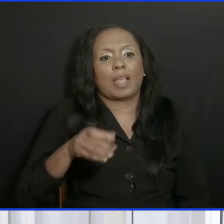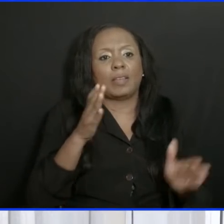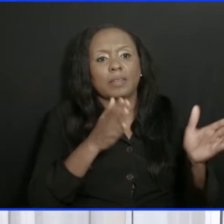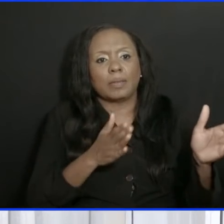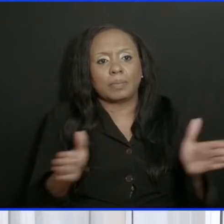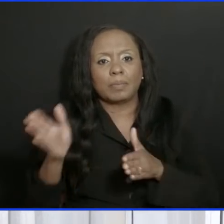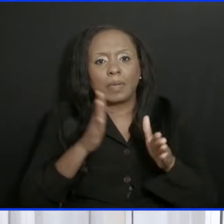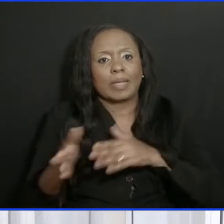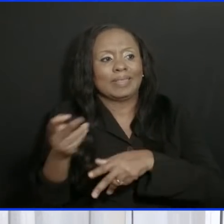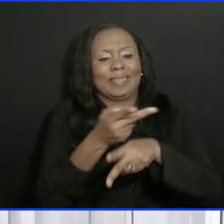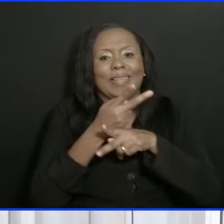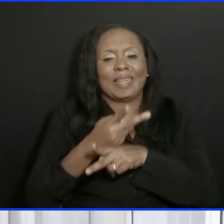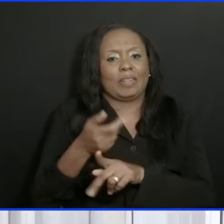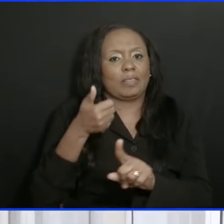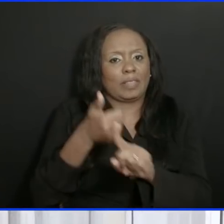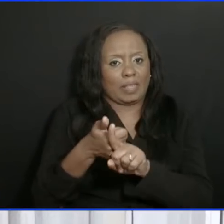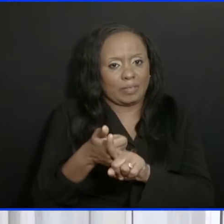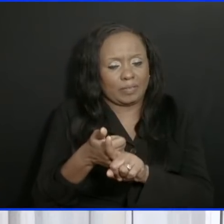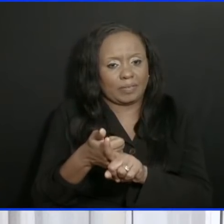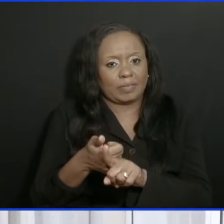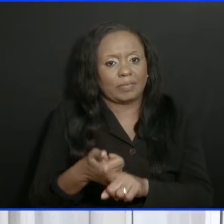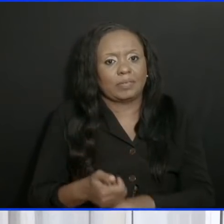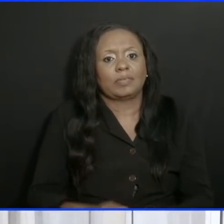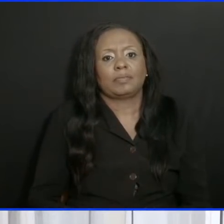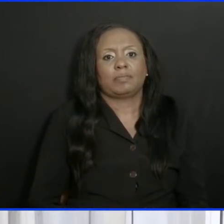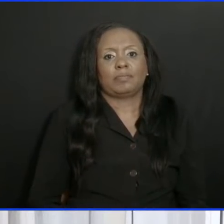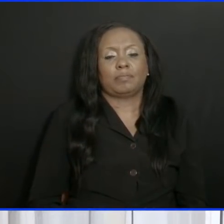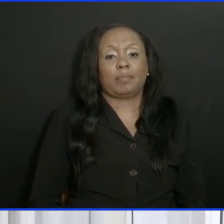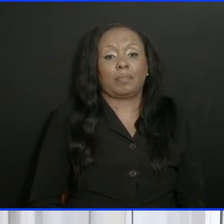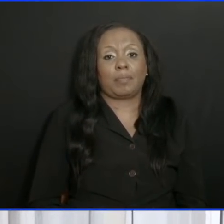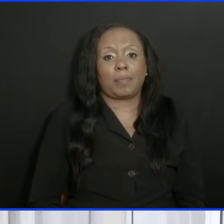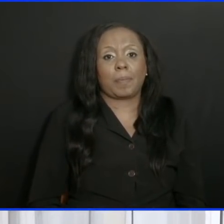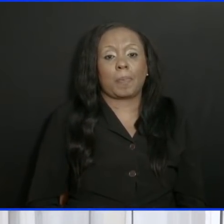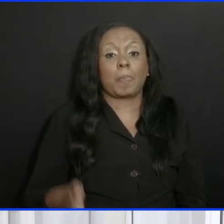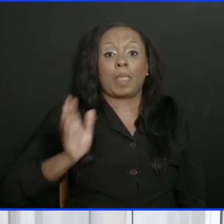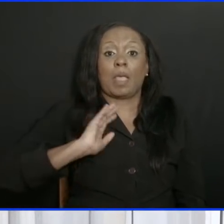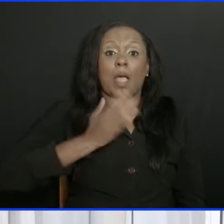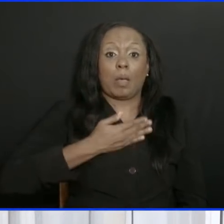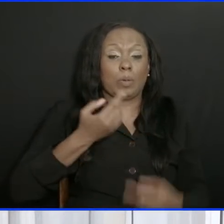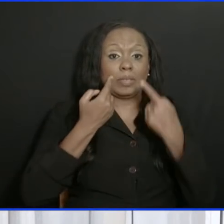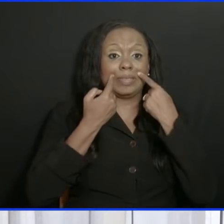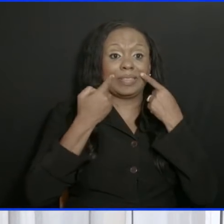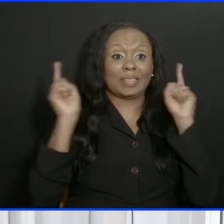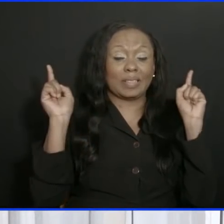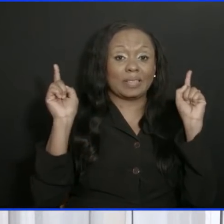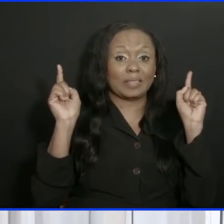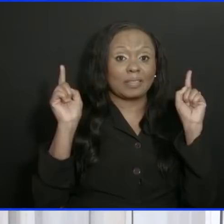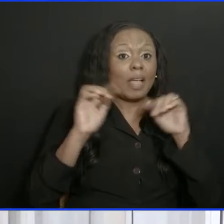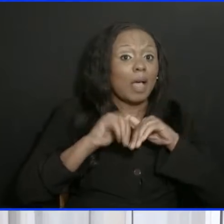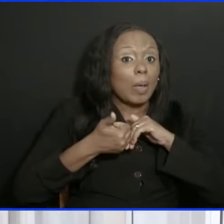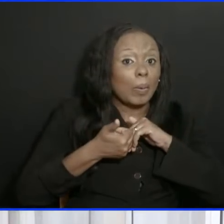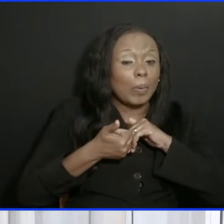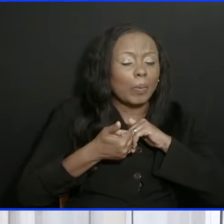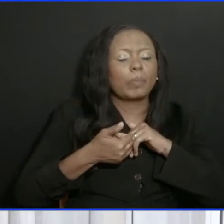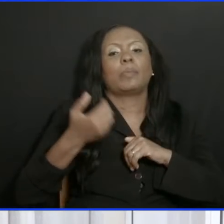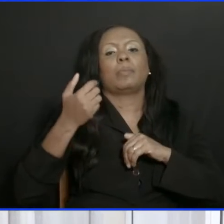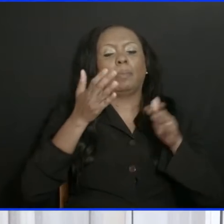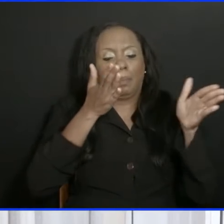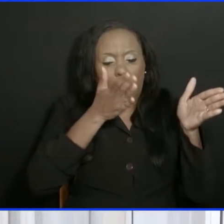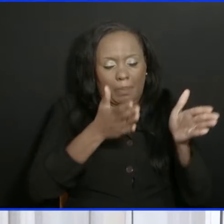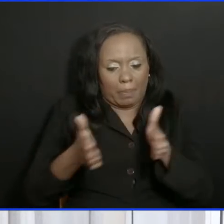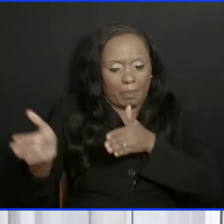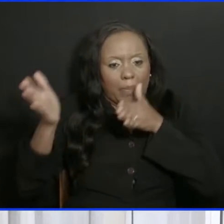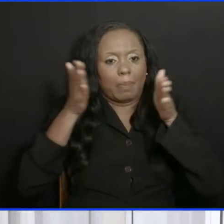care of ourselves. I said at the beginning, our success has come by being prepared.